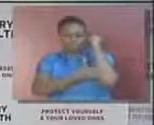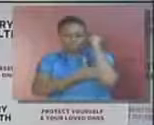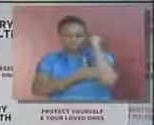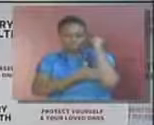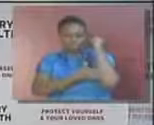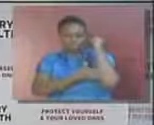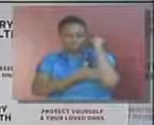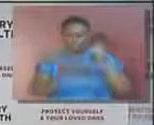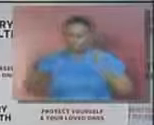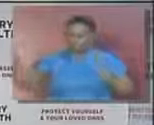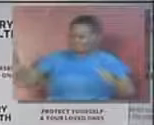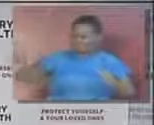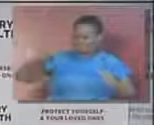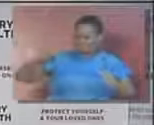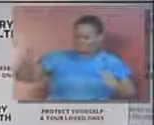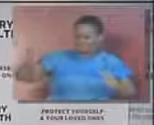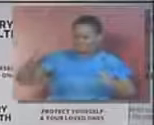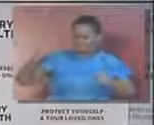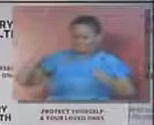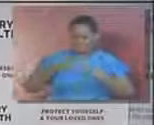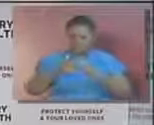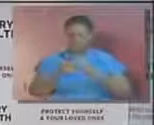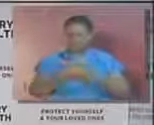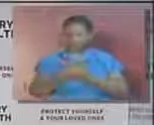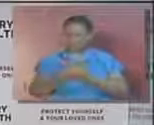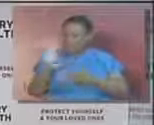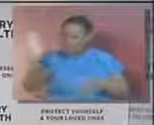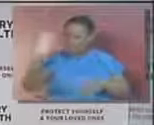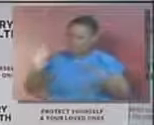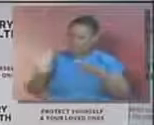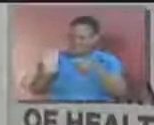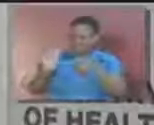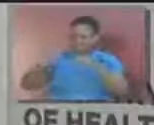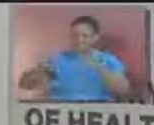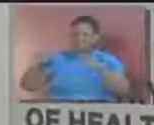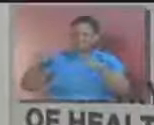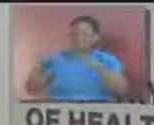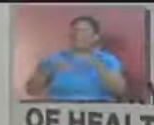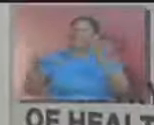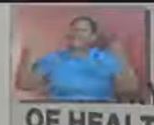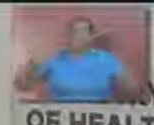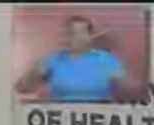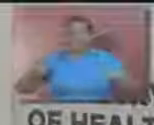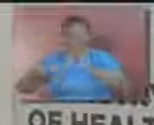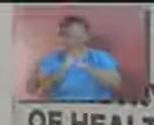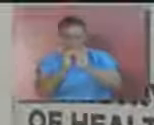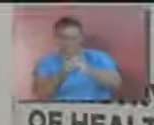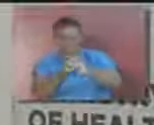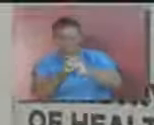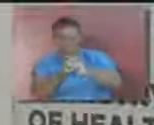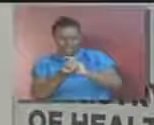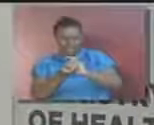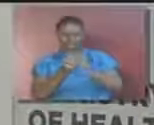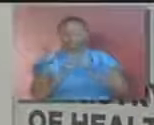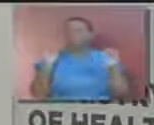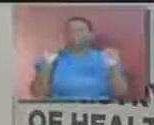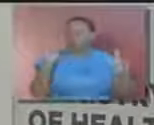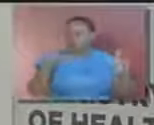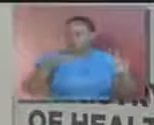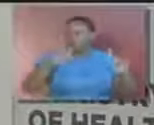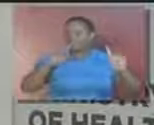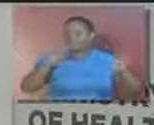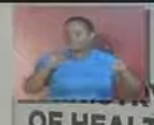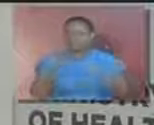Okay, so just to give you an idea, I think we would have put out there that there were about 280 odd samples tested that were